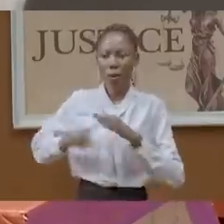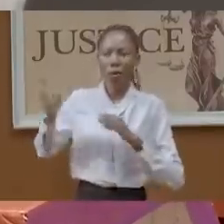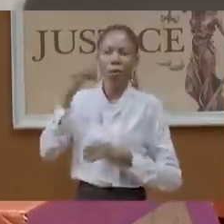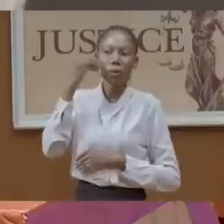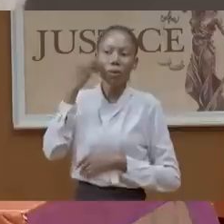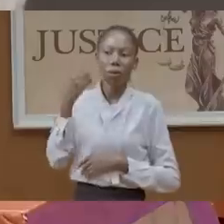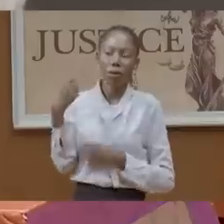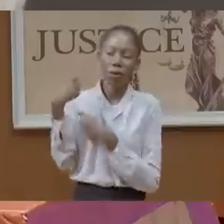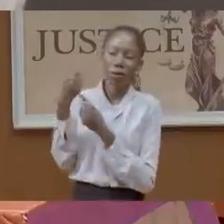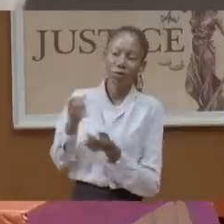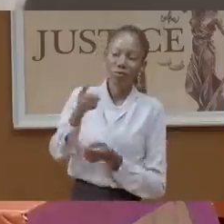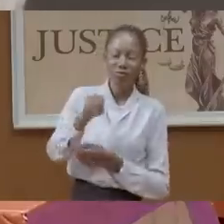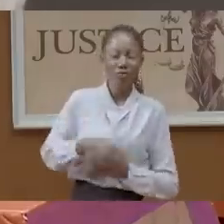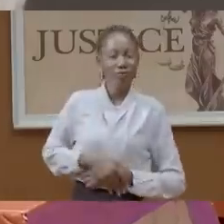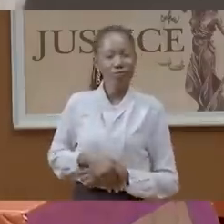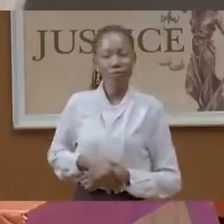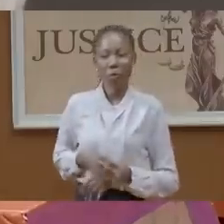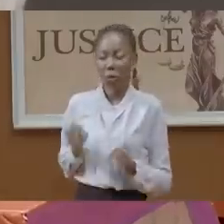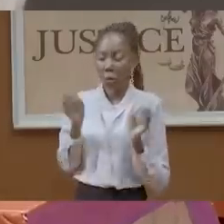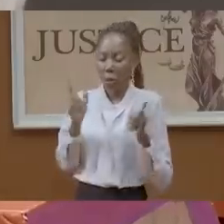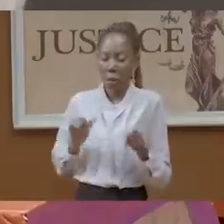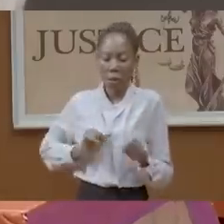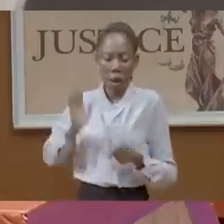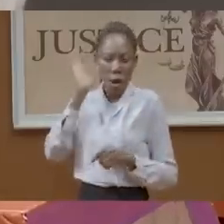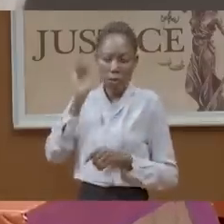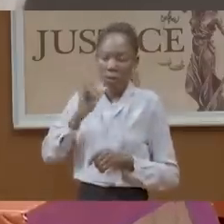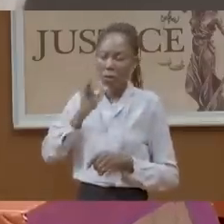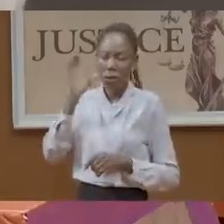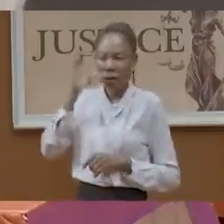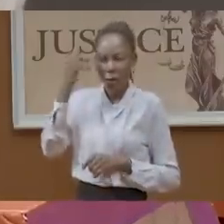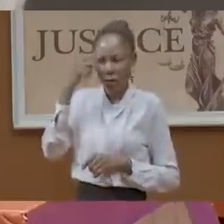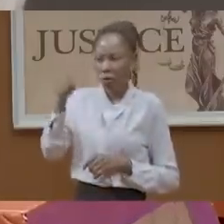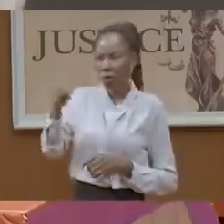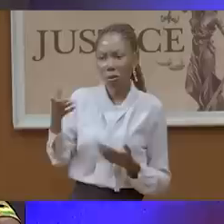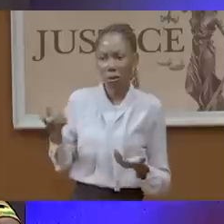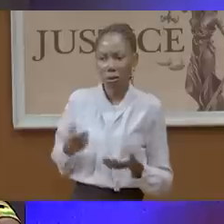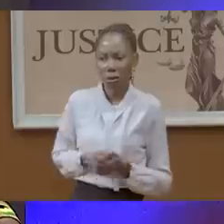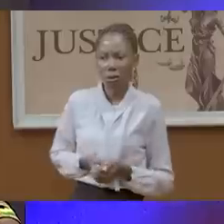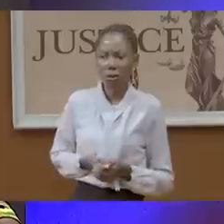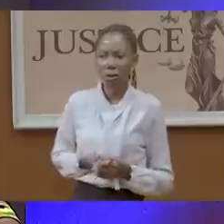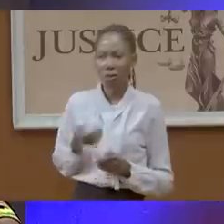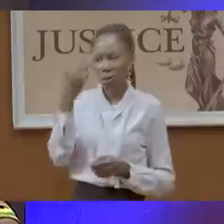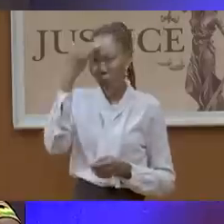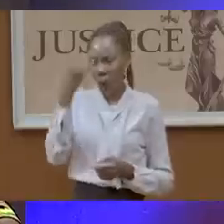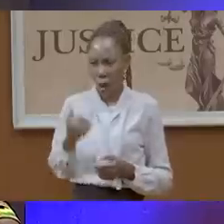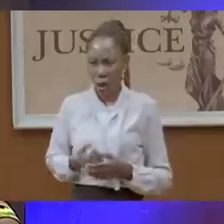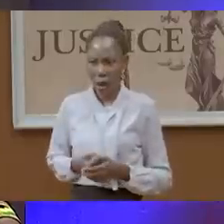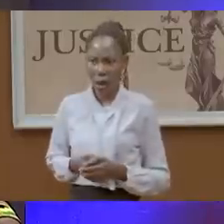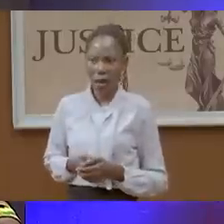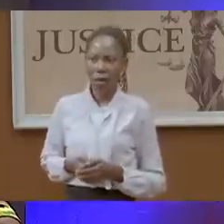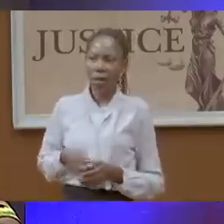work, I made up my mind after the first one that I would not look for him. But each time he just ran like that. The only thing is, this student